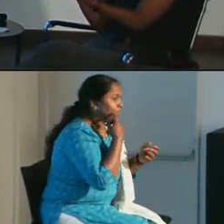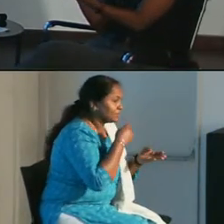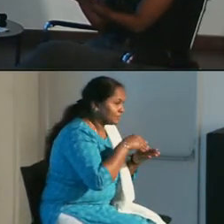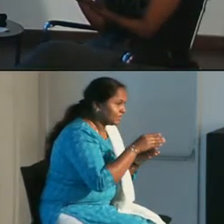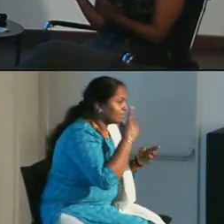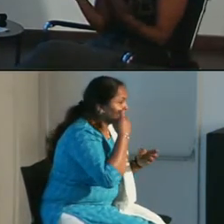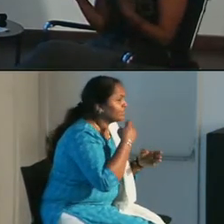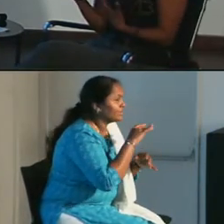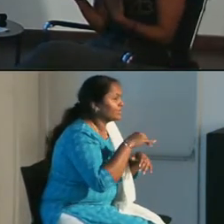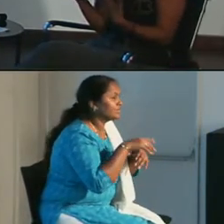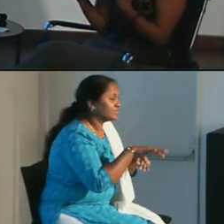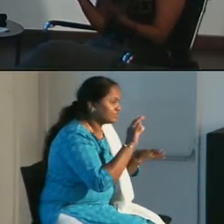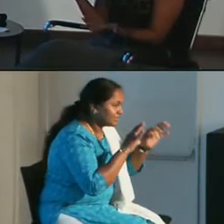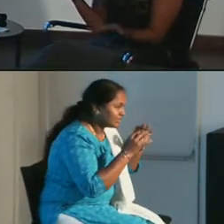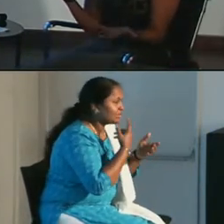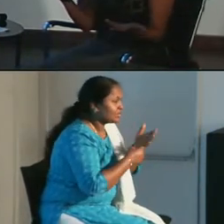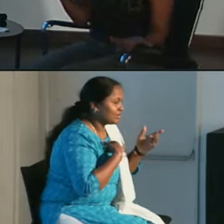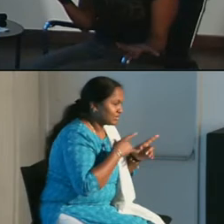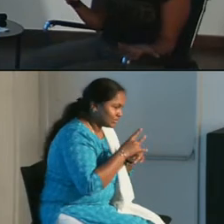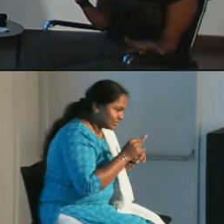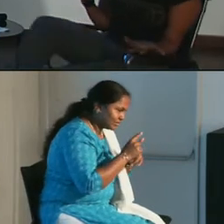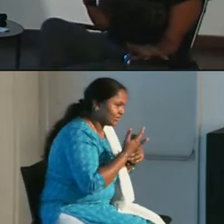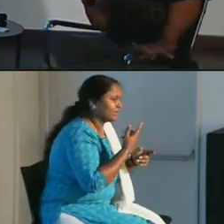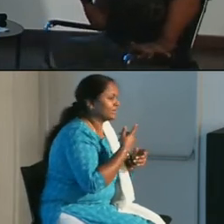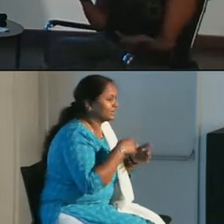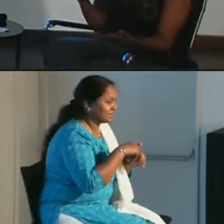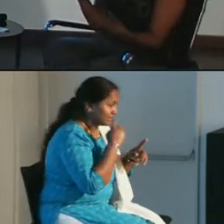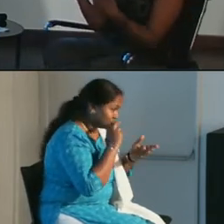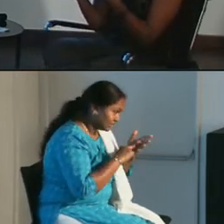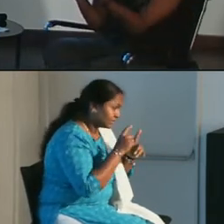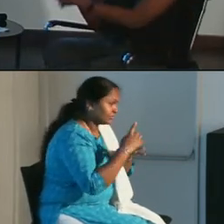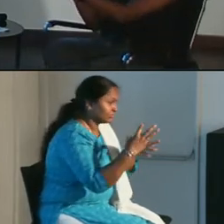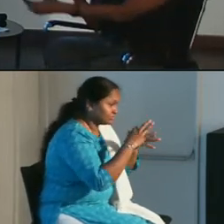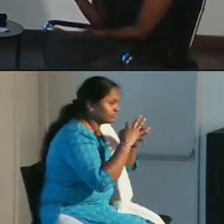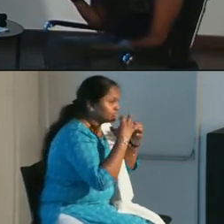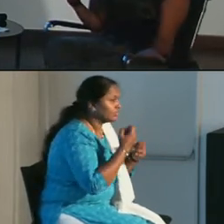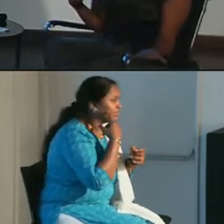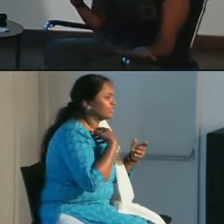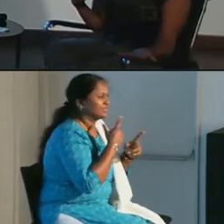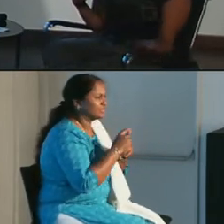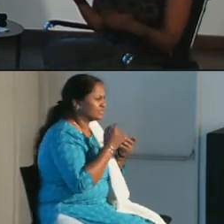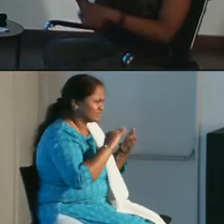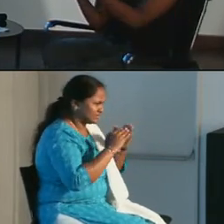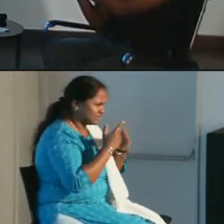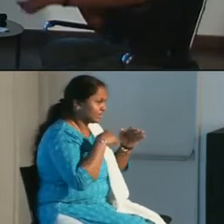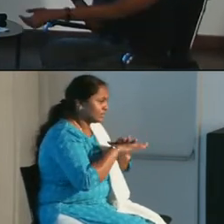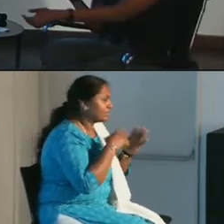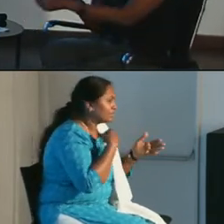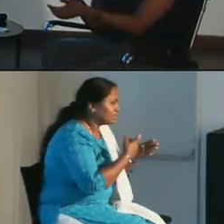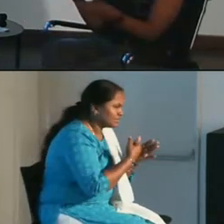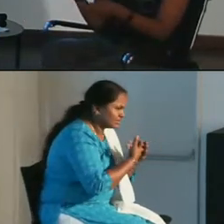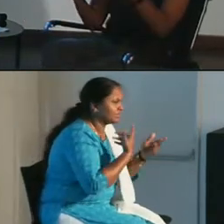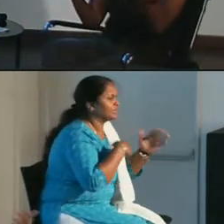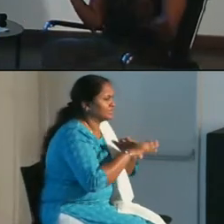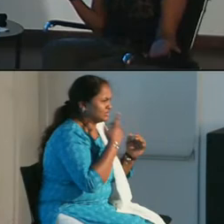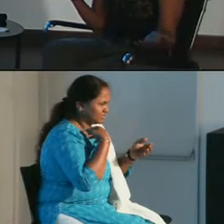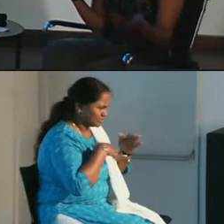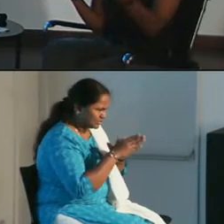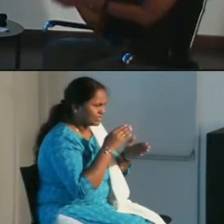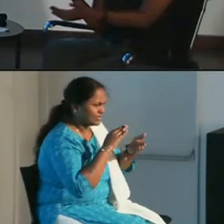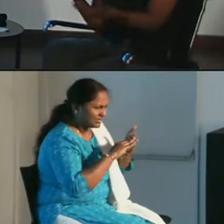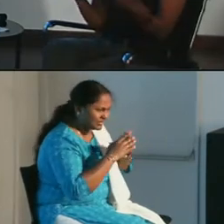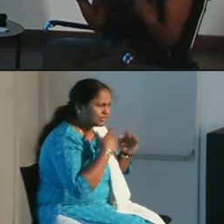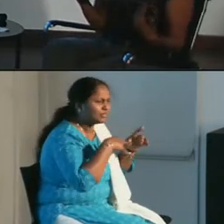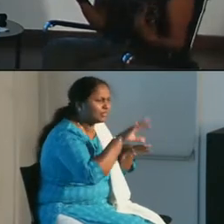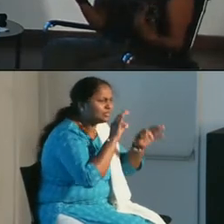also find that what I do is kind of relevant, but I do not do community-based art, which means I do not go to a community and find